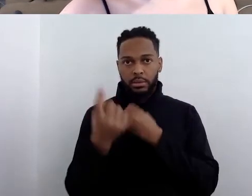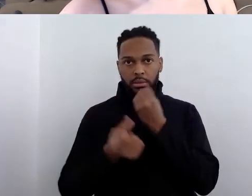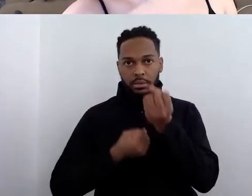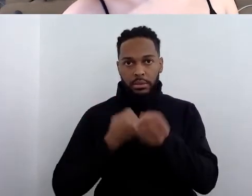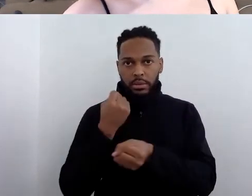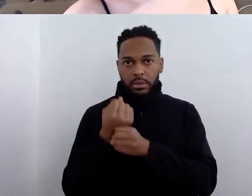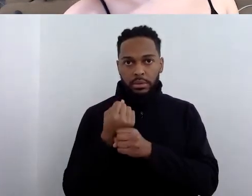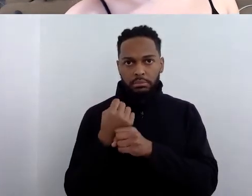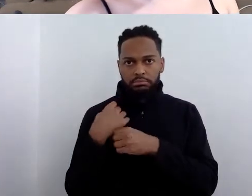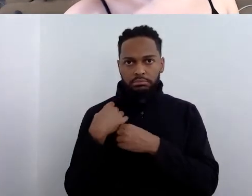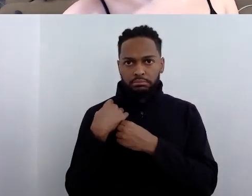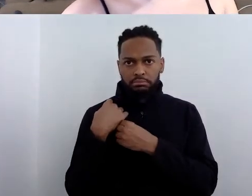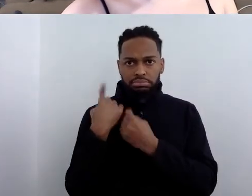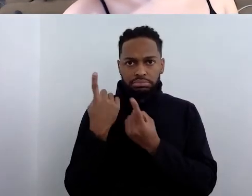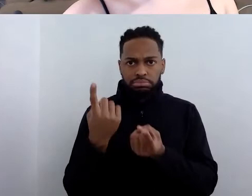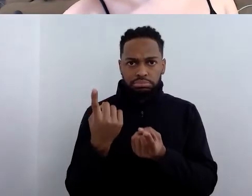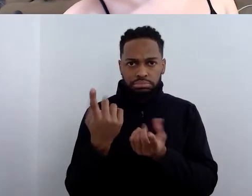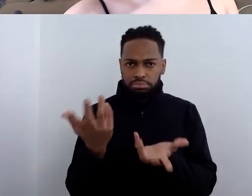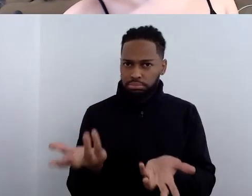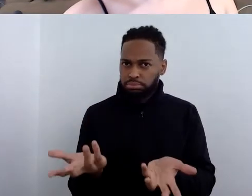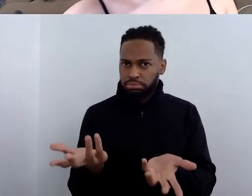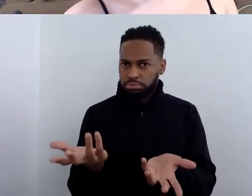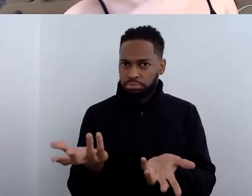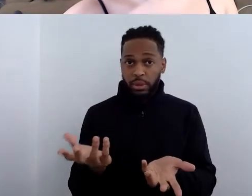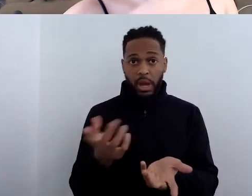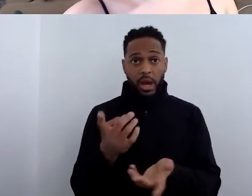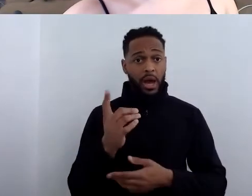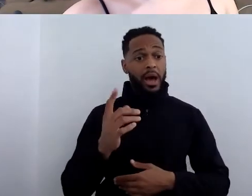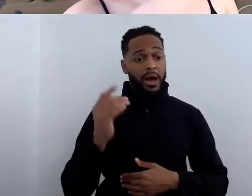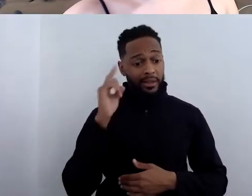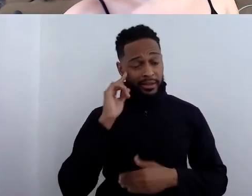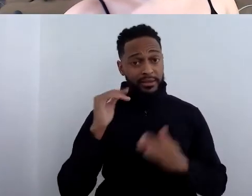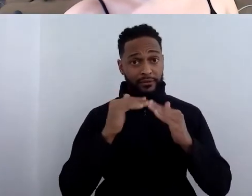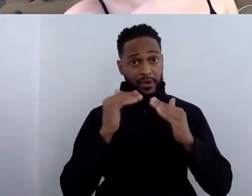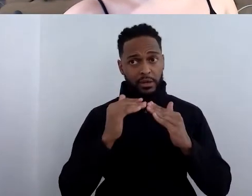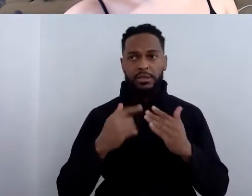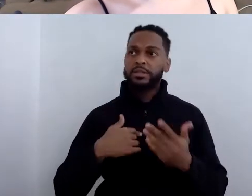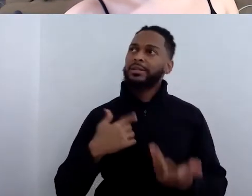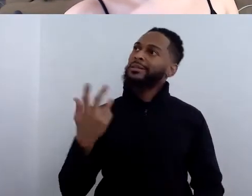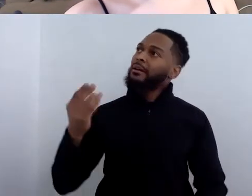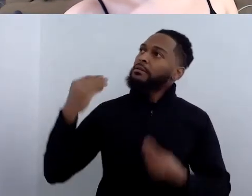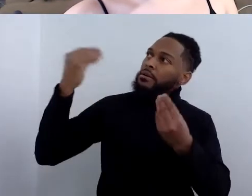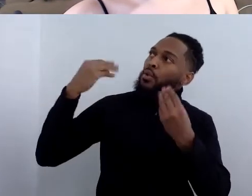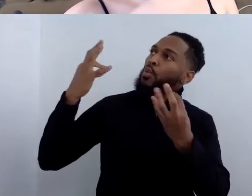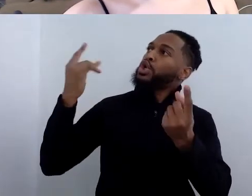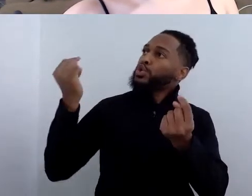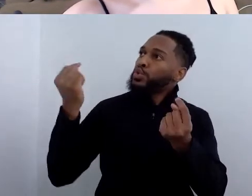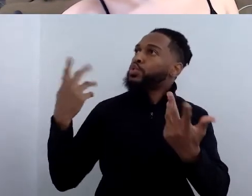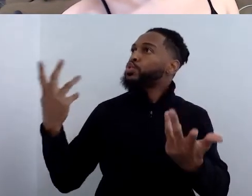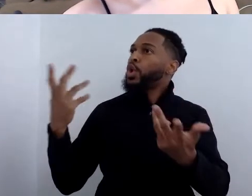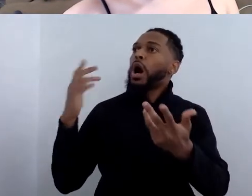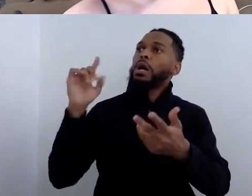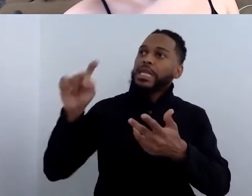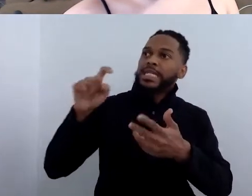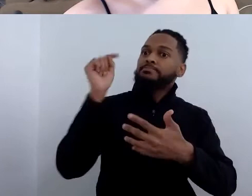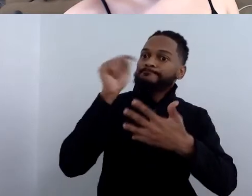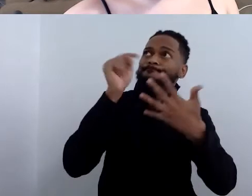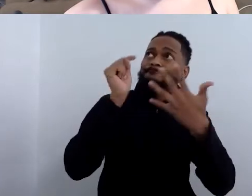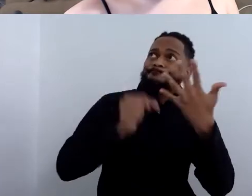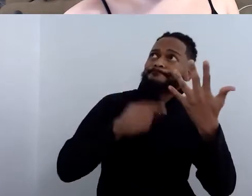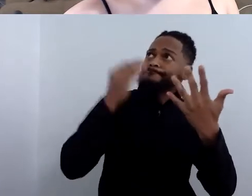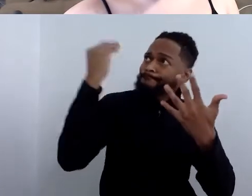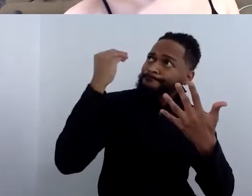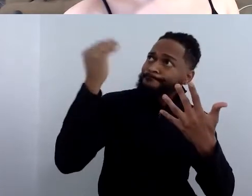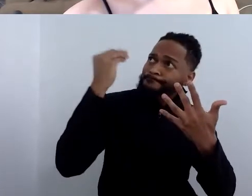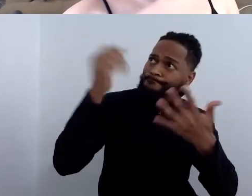heck if you want. I think there's nothing wrong with that. So I guess I'll leave it at that.